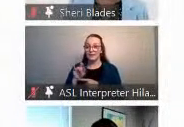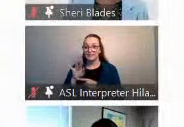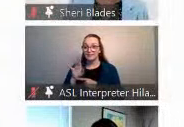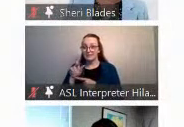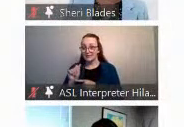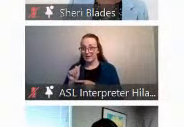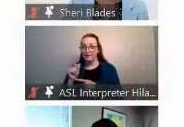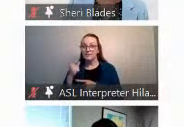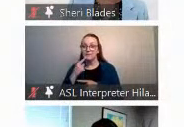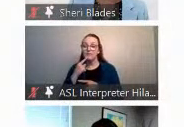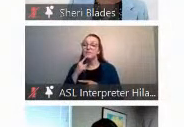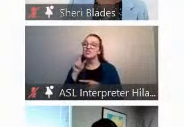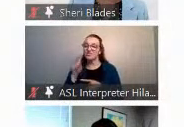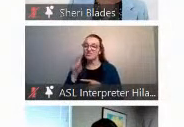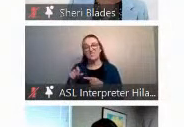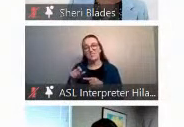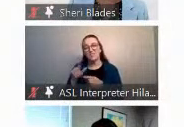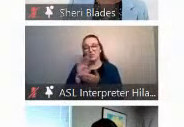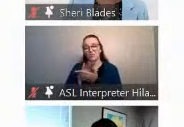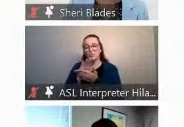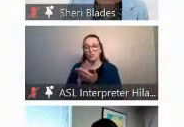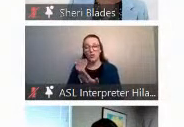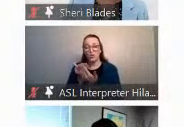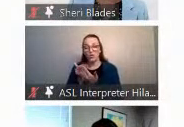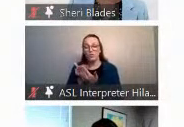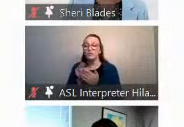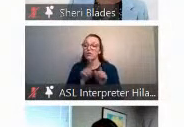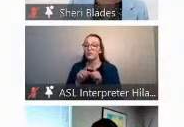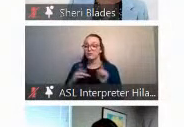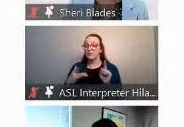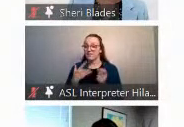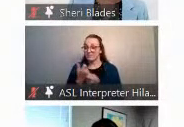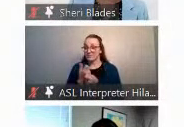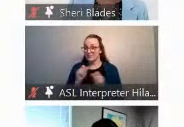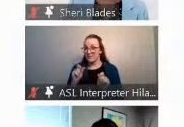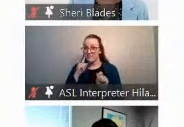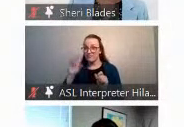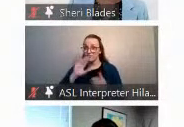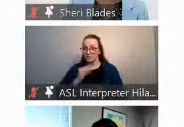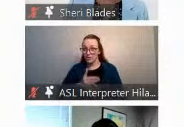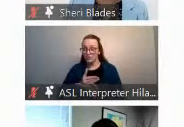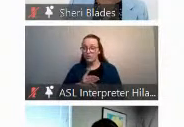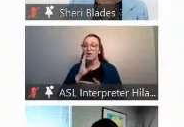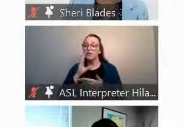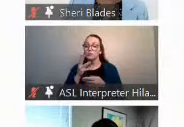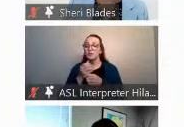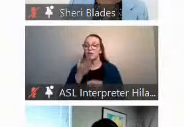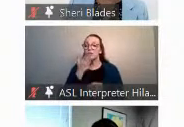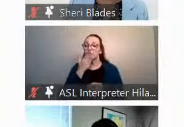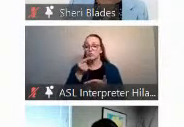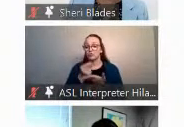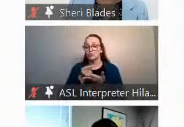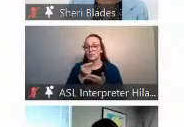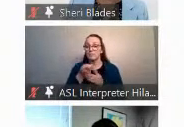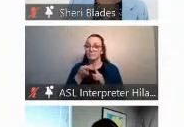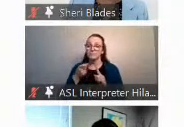school close to her that felt safe for her daughter and where she would receive good treatment from her